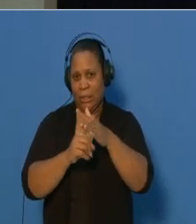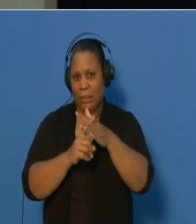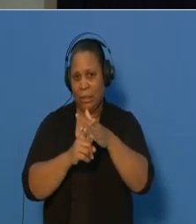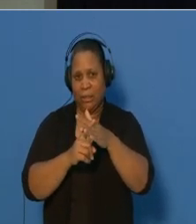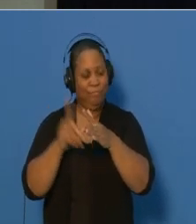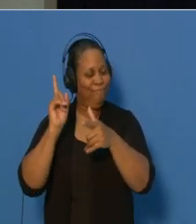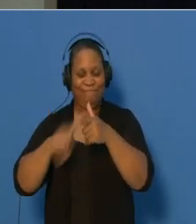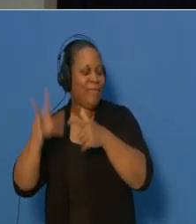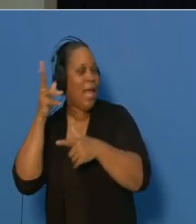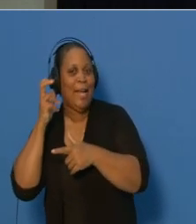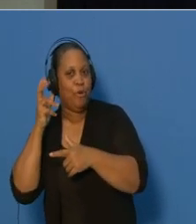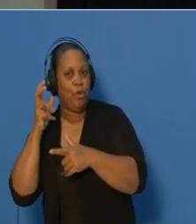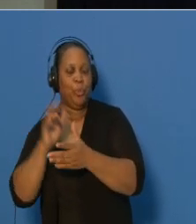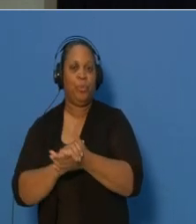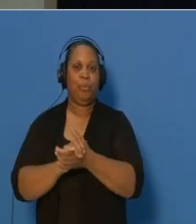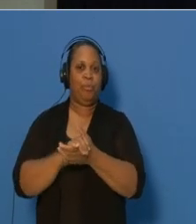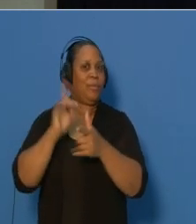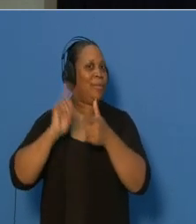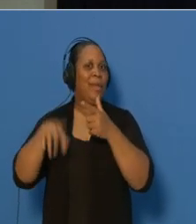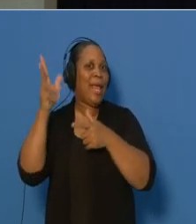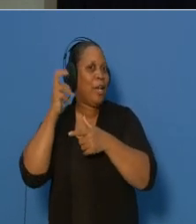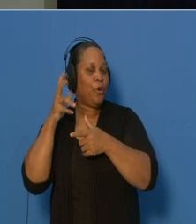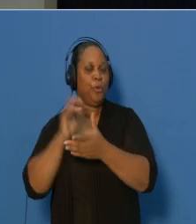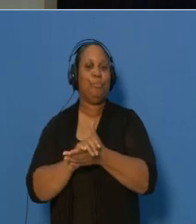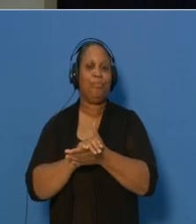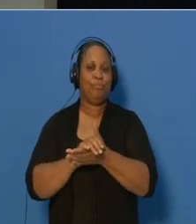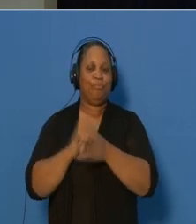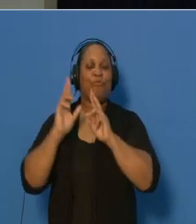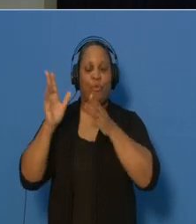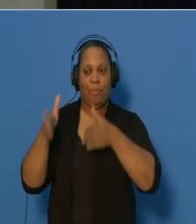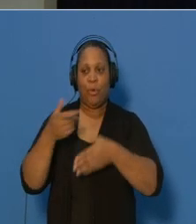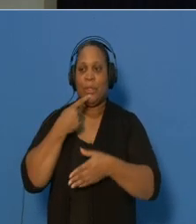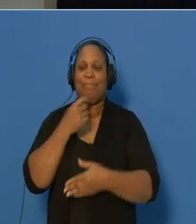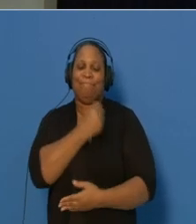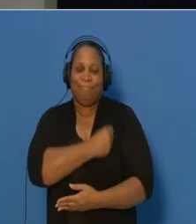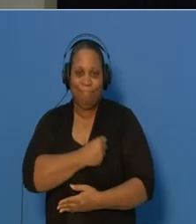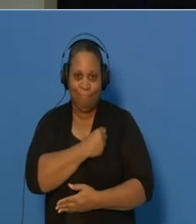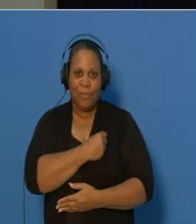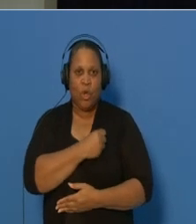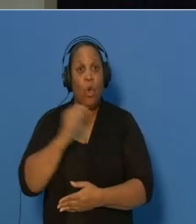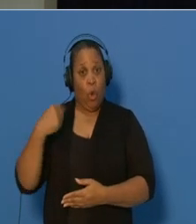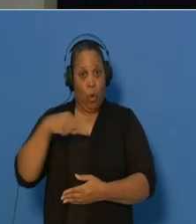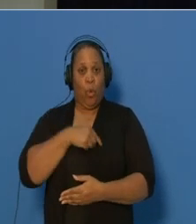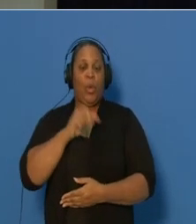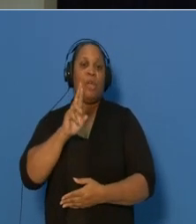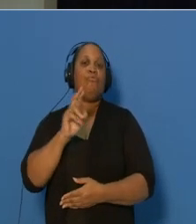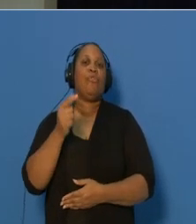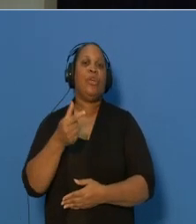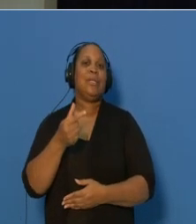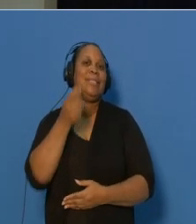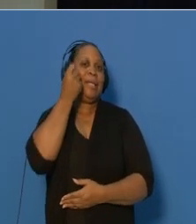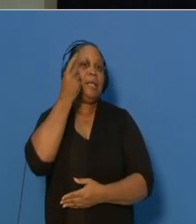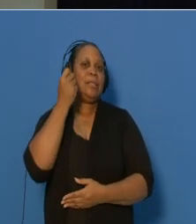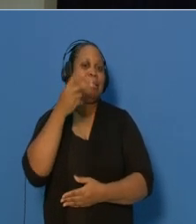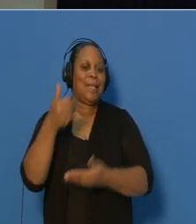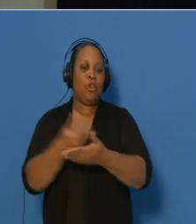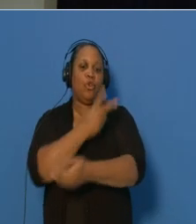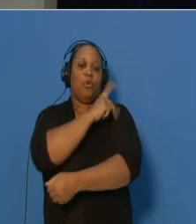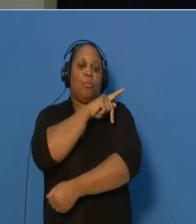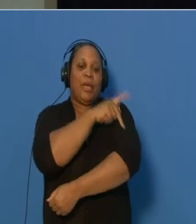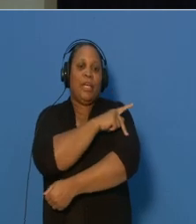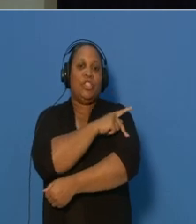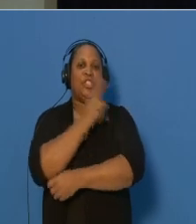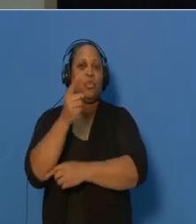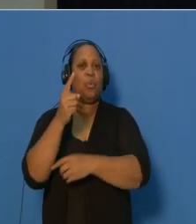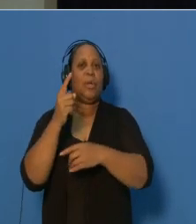new you. patients. Can't hear you. Very sorry. We at the Royal Gazette understand that one of the new patients may have been a resident at one of the